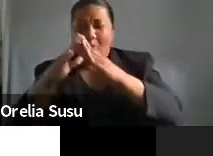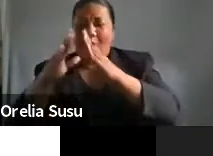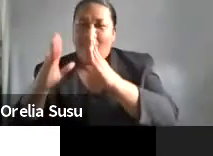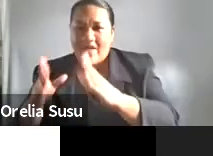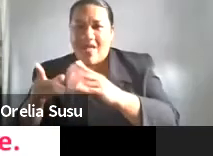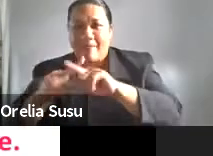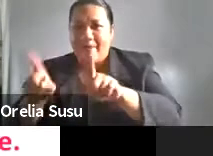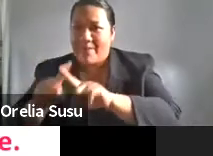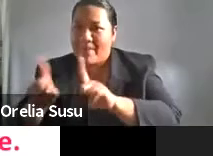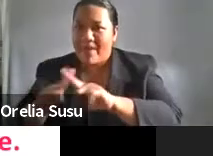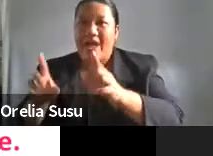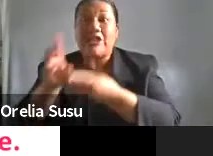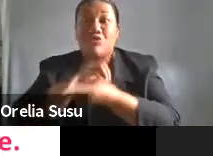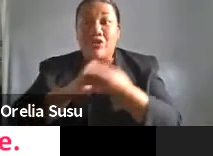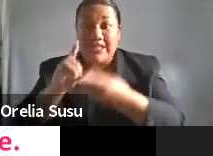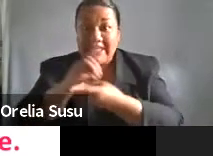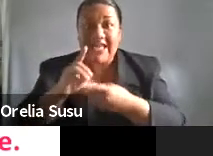disaster of cyclones.